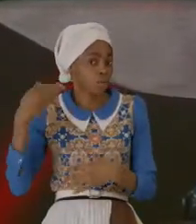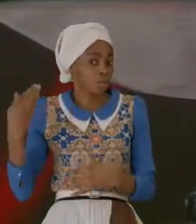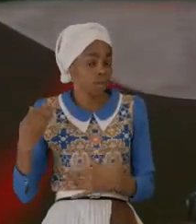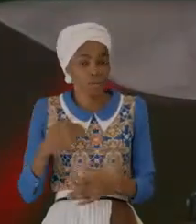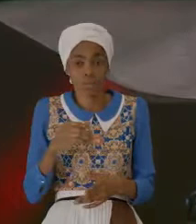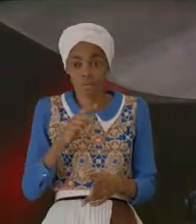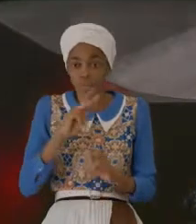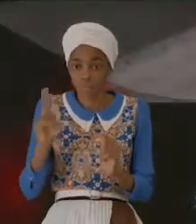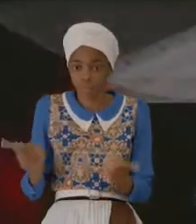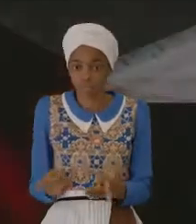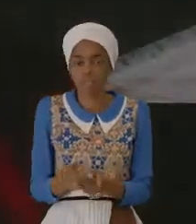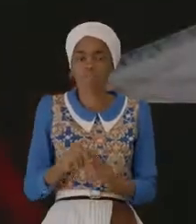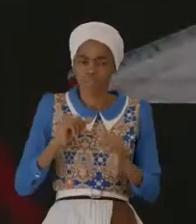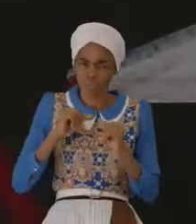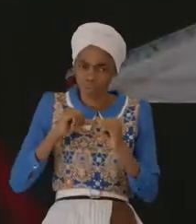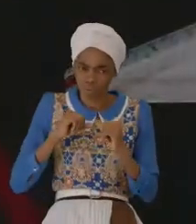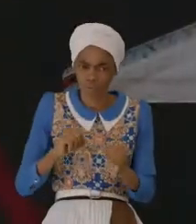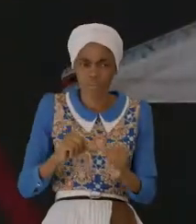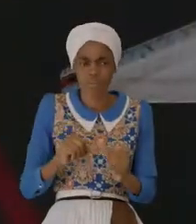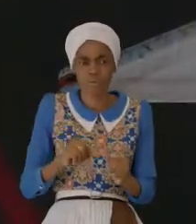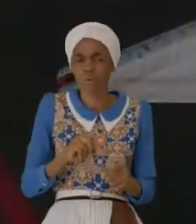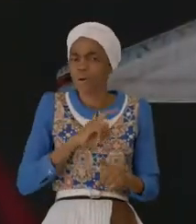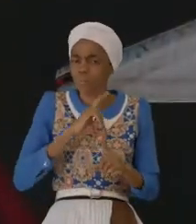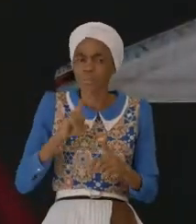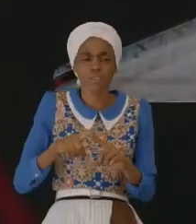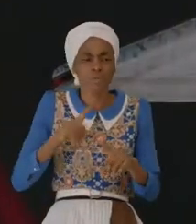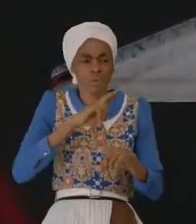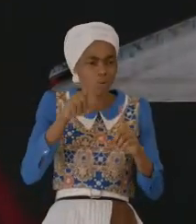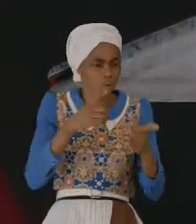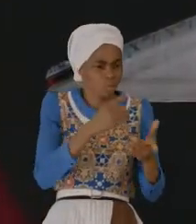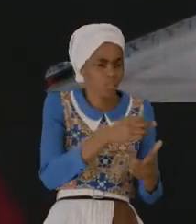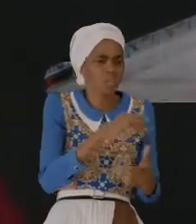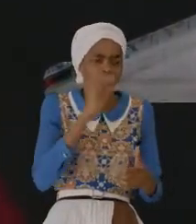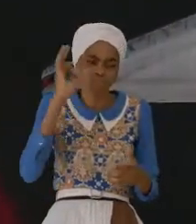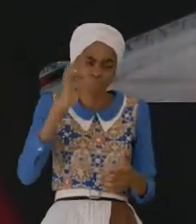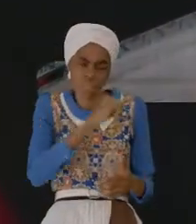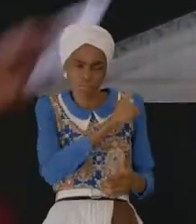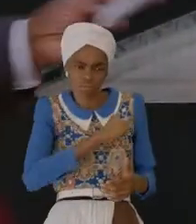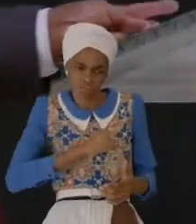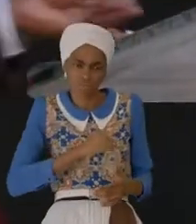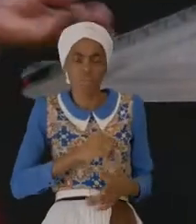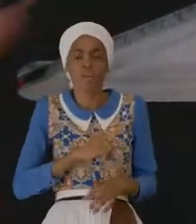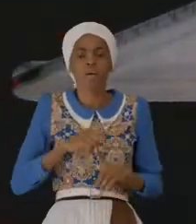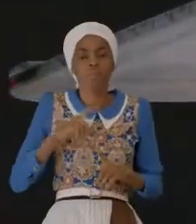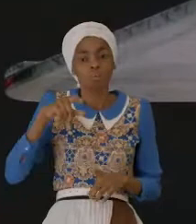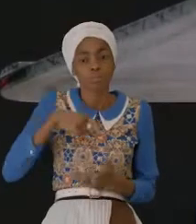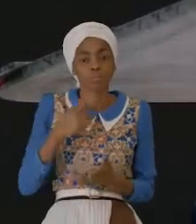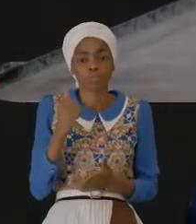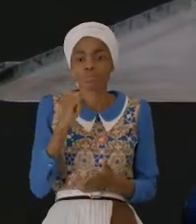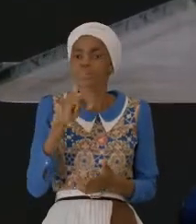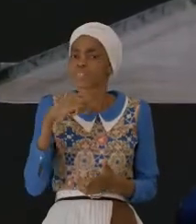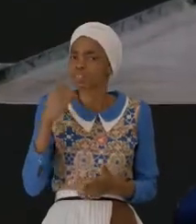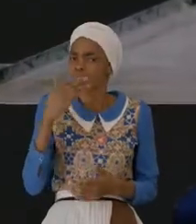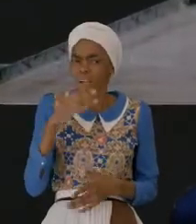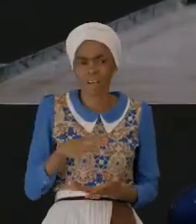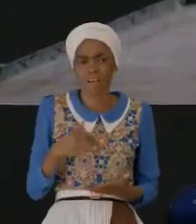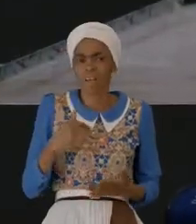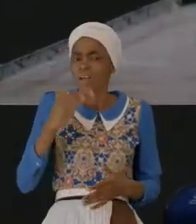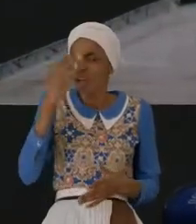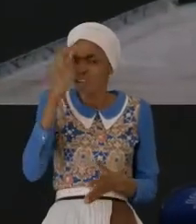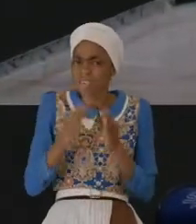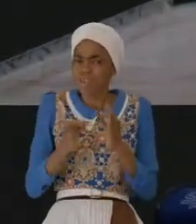am preaching circumcision what do I suffer persecution if I'm no more preaching the Cross of Christ